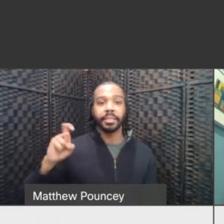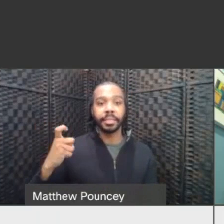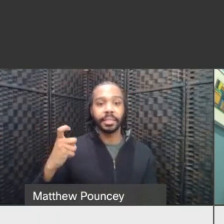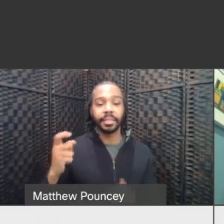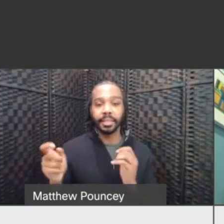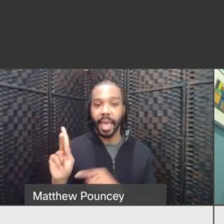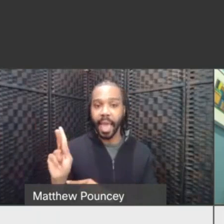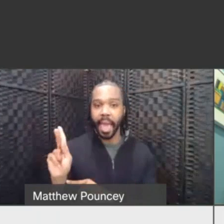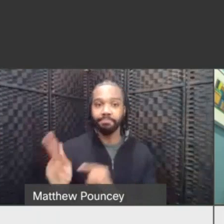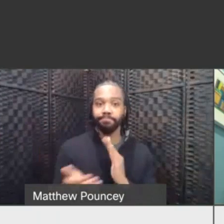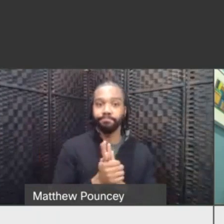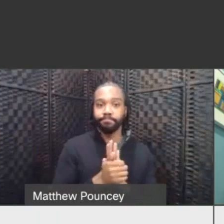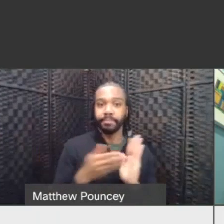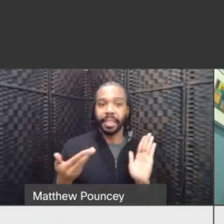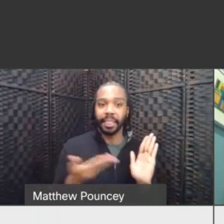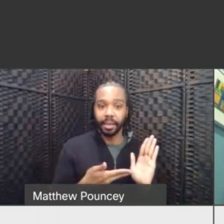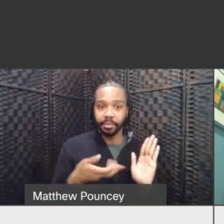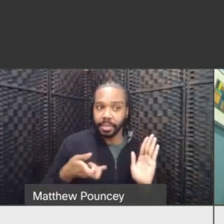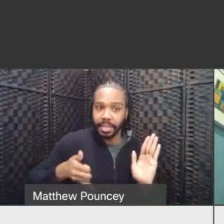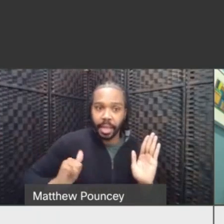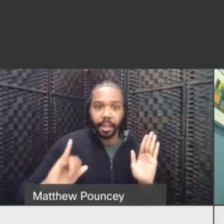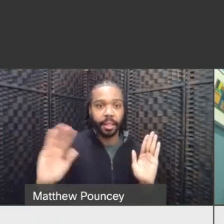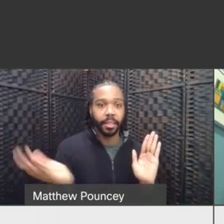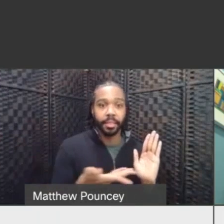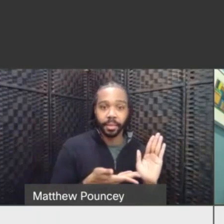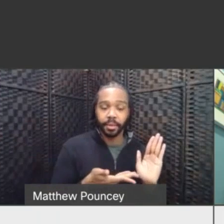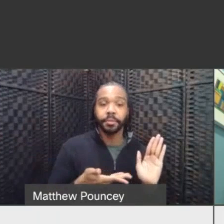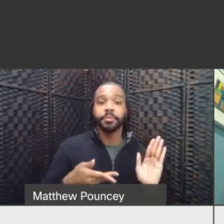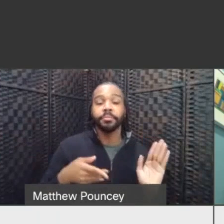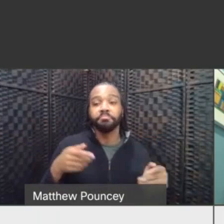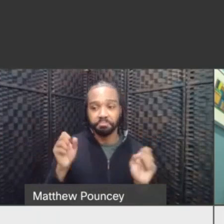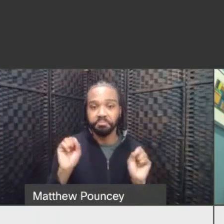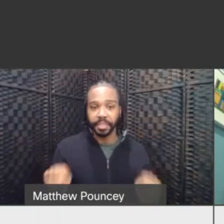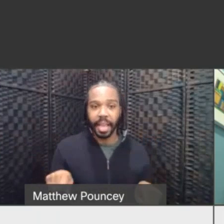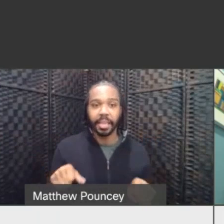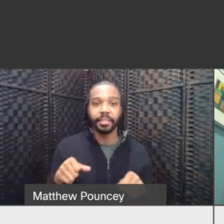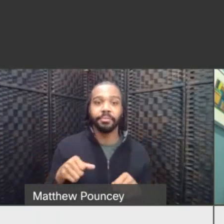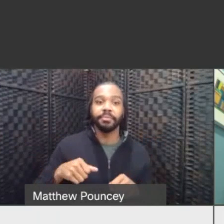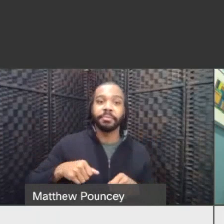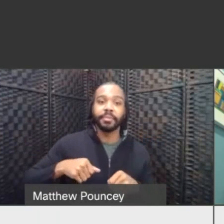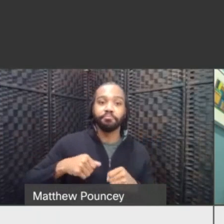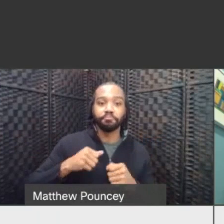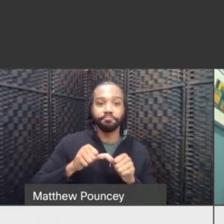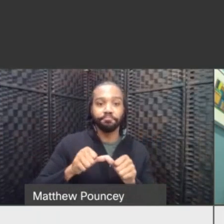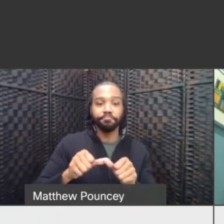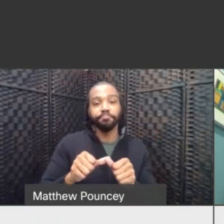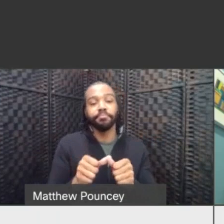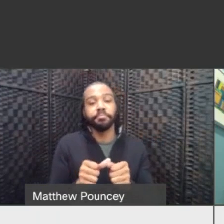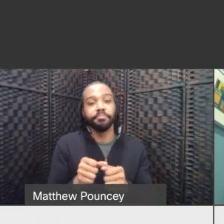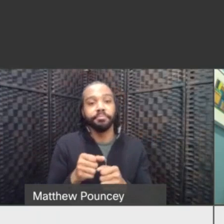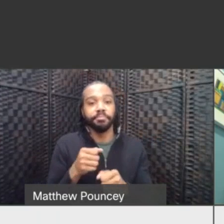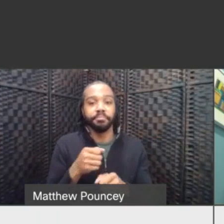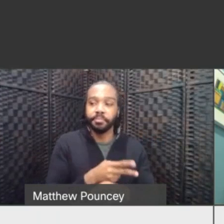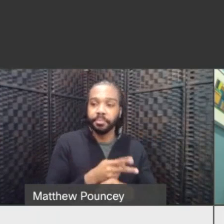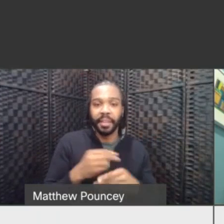Appendix K, and we are allowed to maintain the flexibilities and